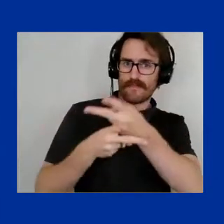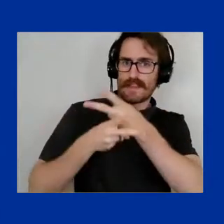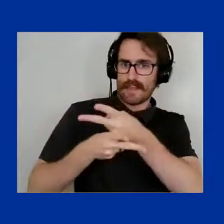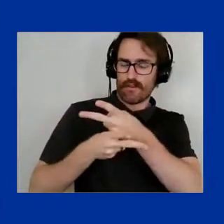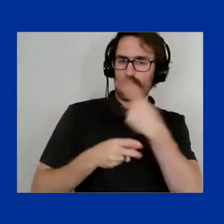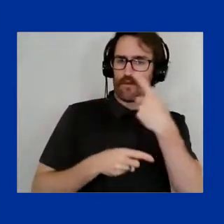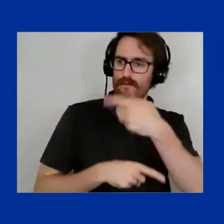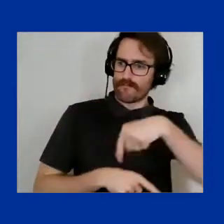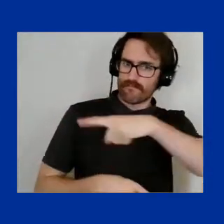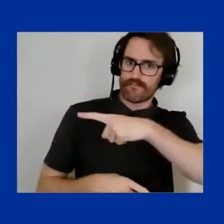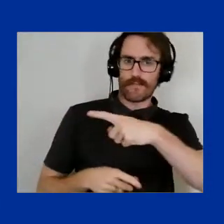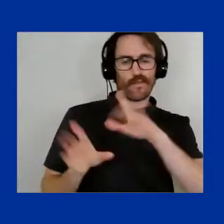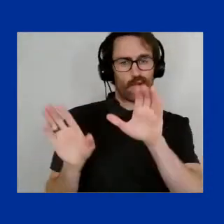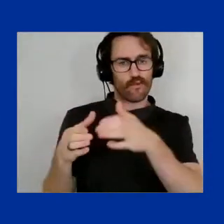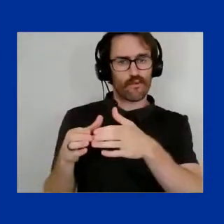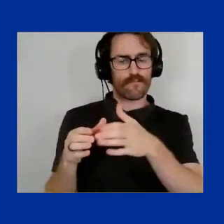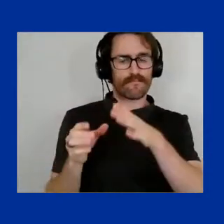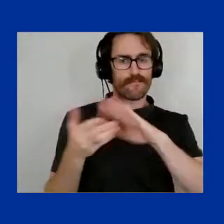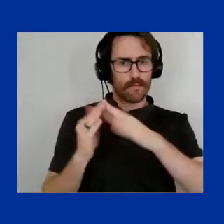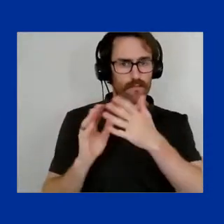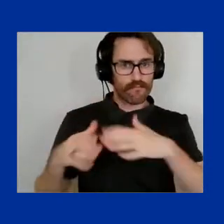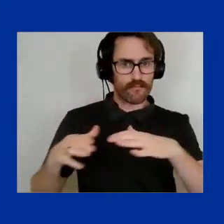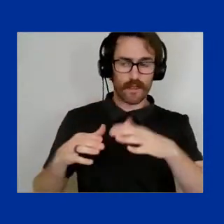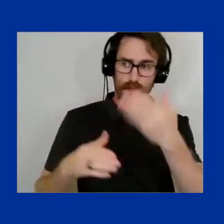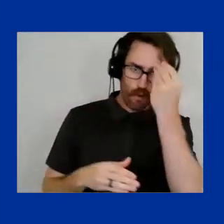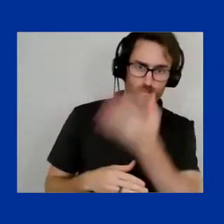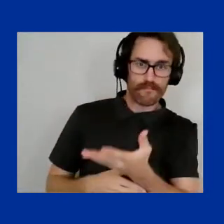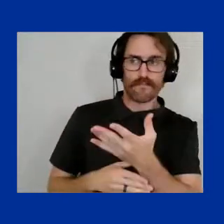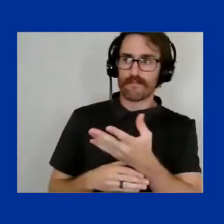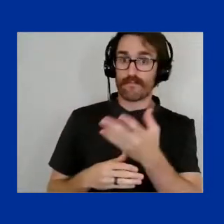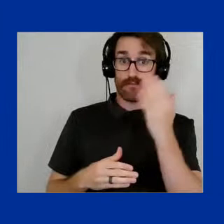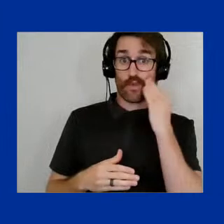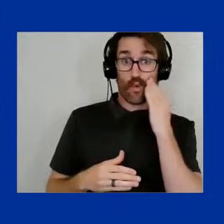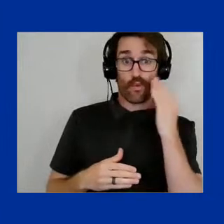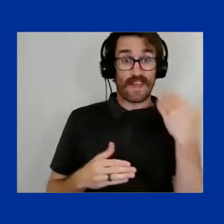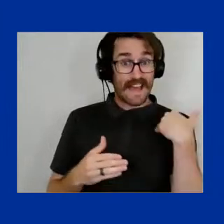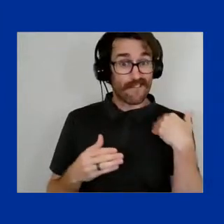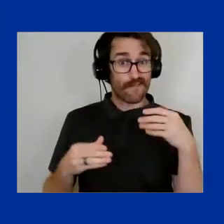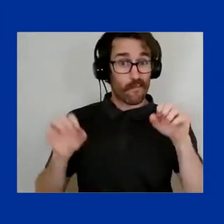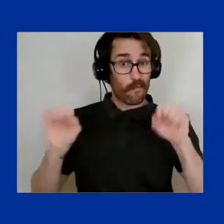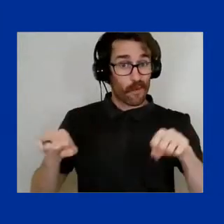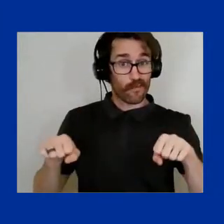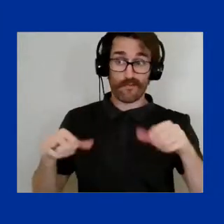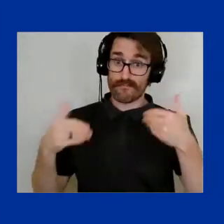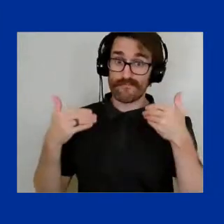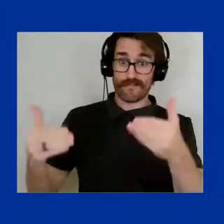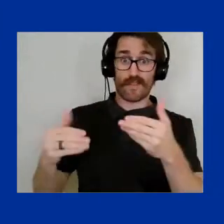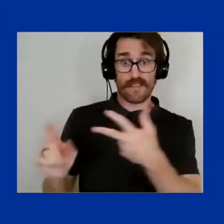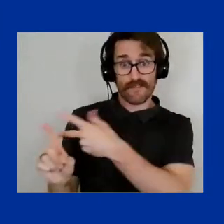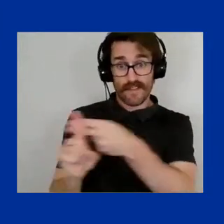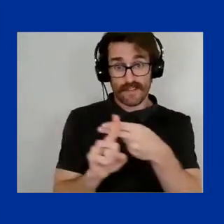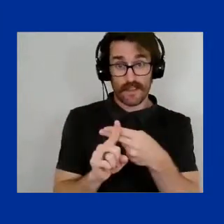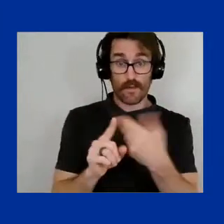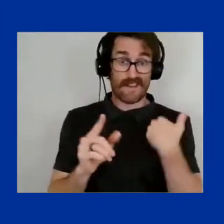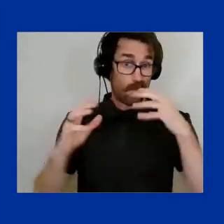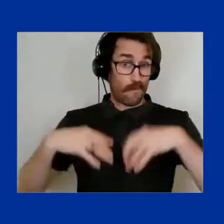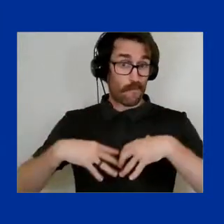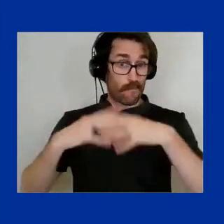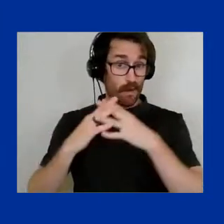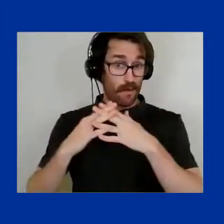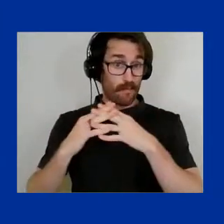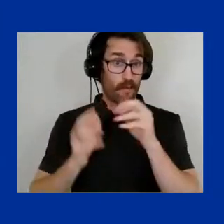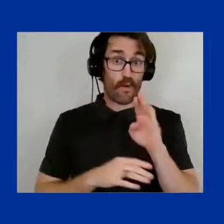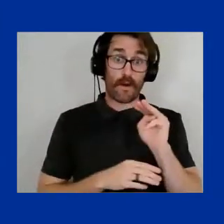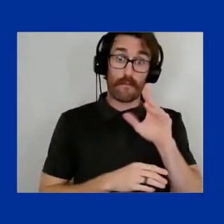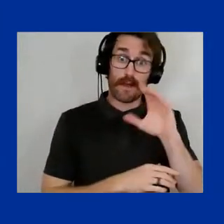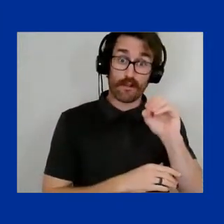make them aware of COVID vaccine and delivering pop-up clinics and even micro pop-up